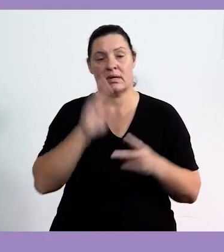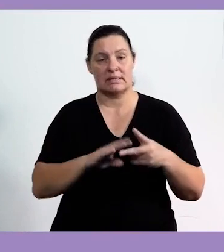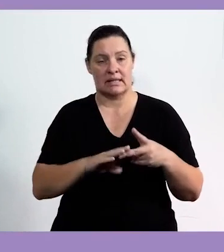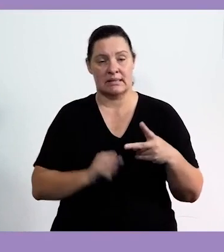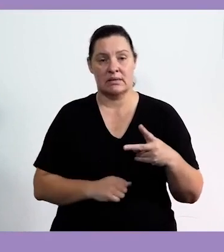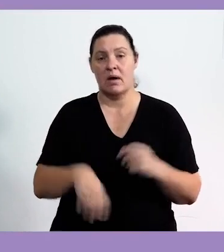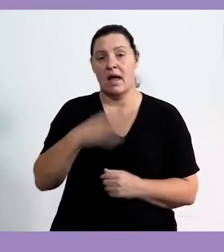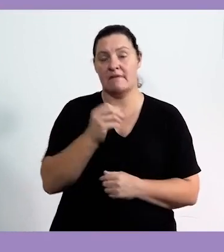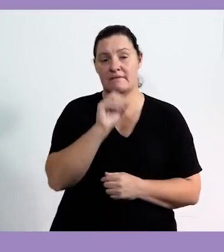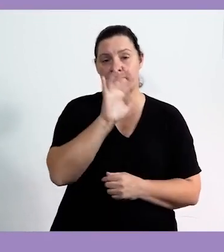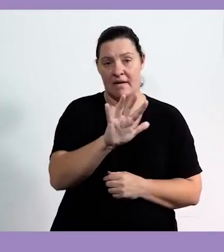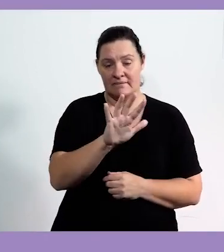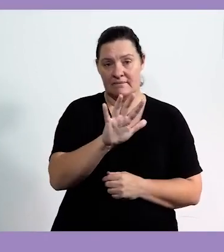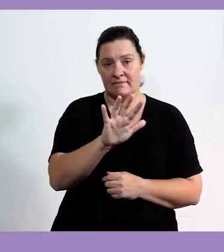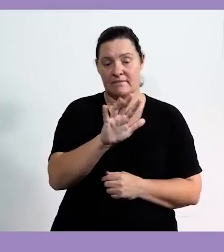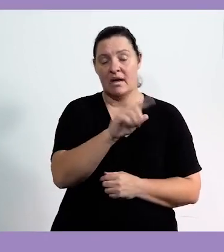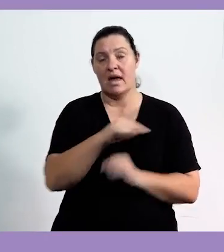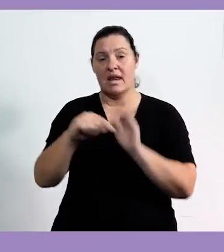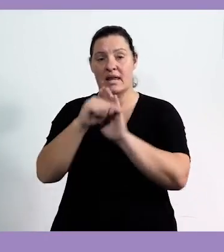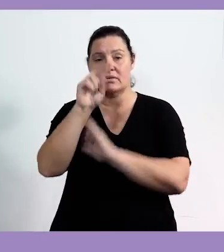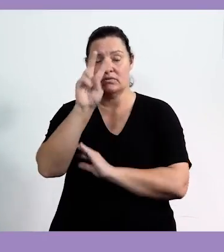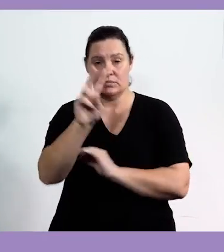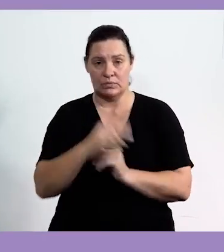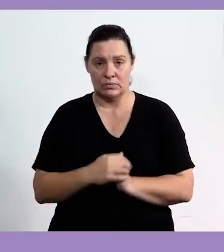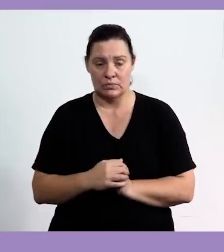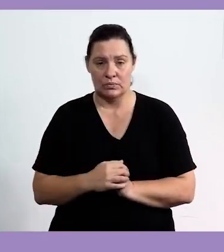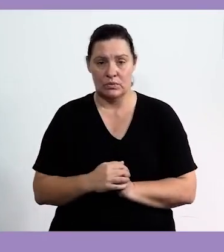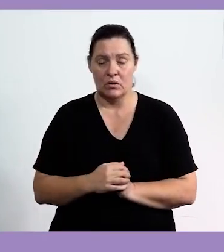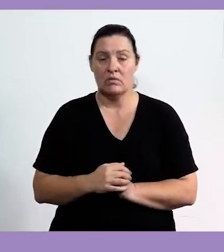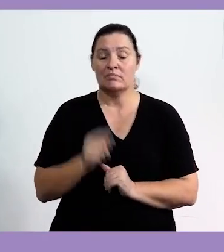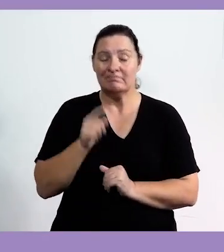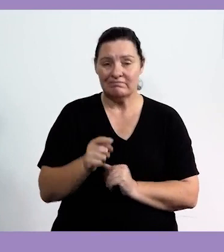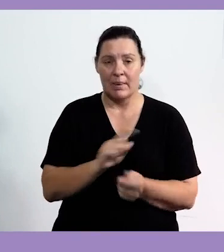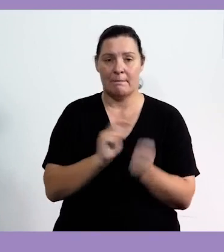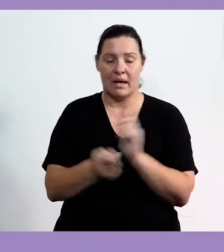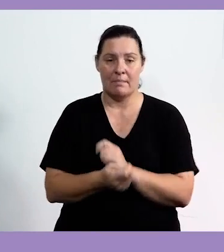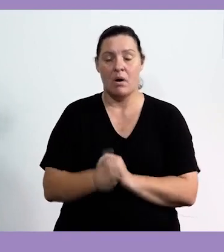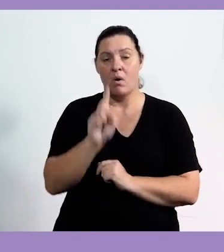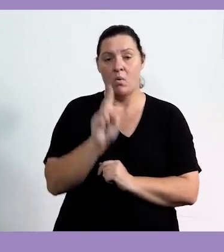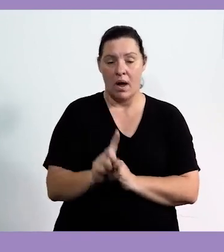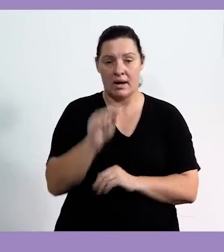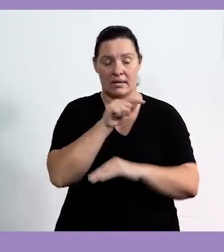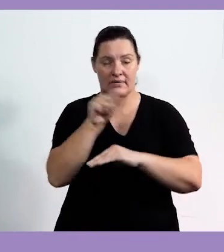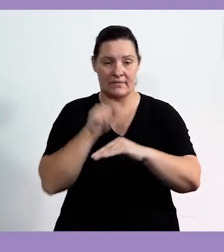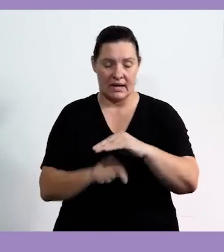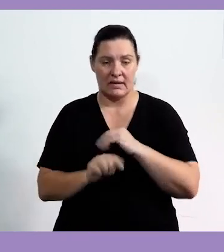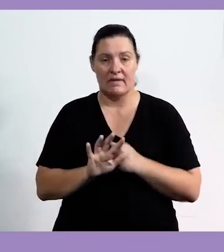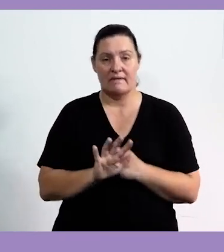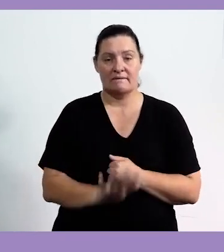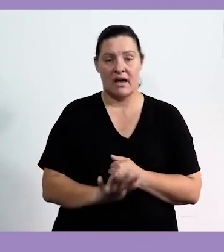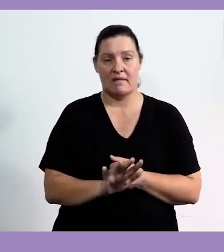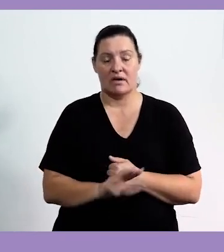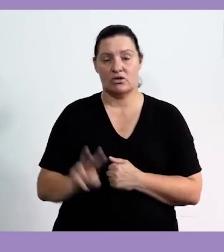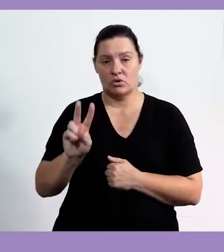Let's look at our second one. We have 5 to the exponent negative 2. So that will become 1 divided